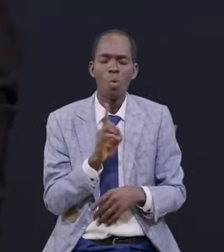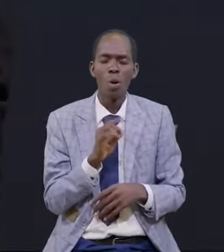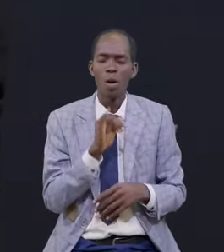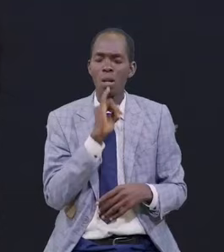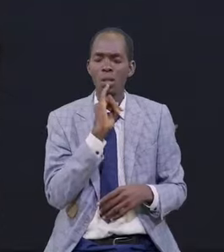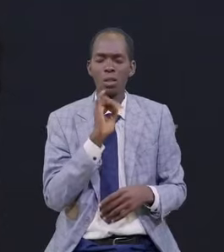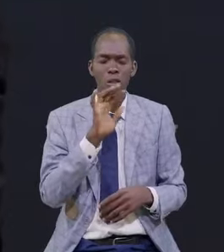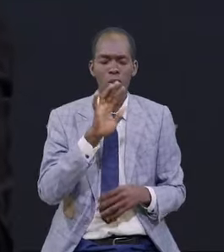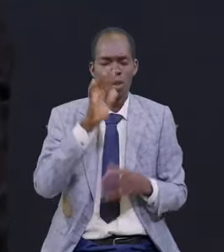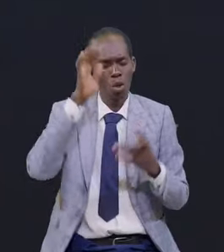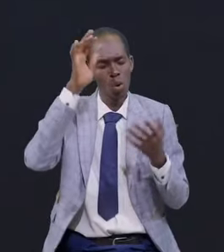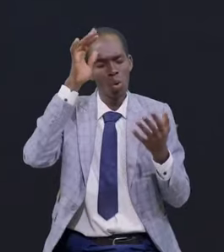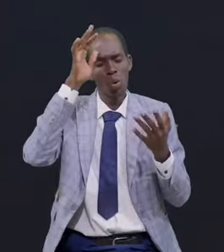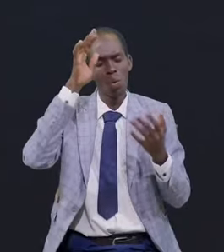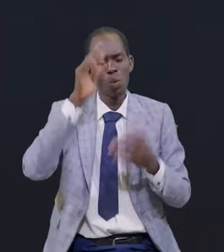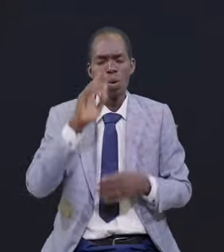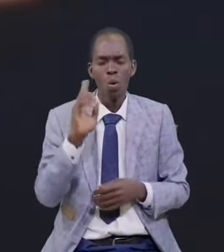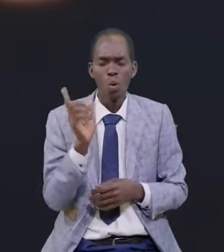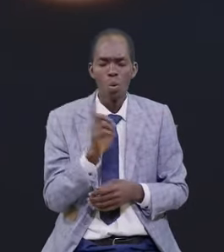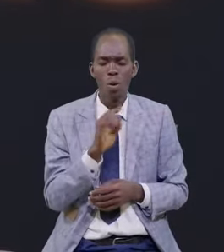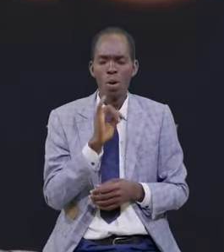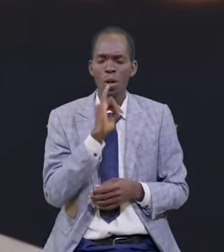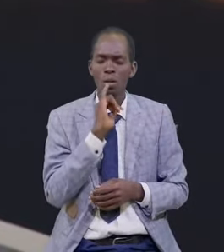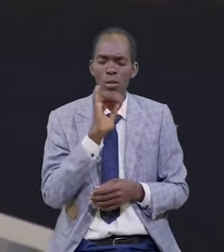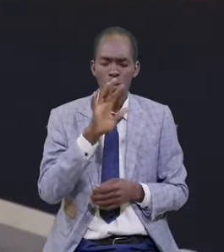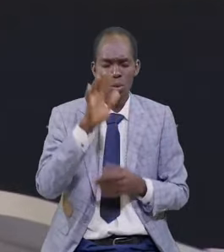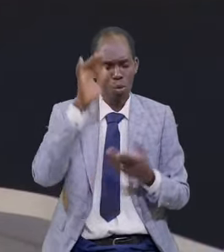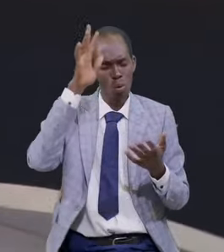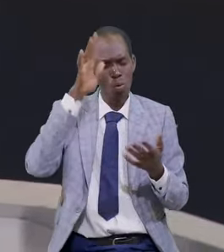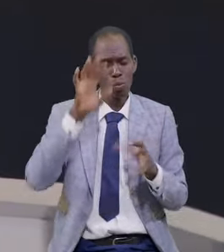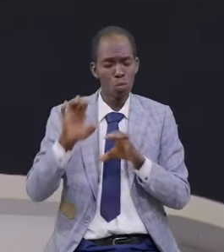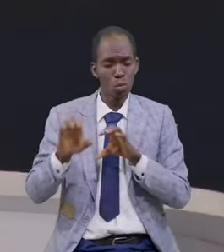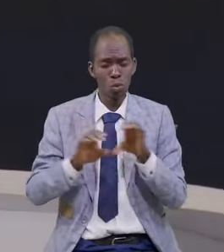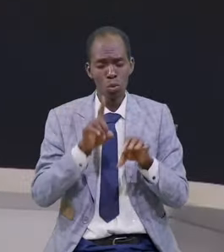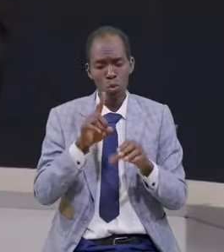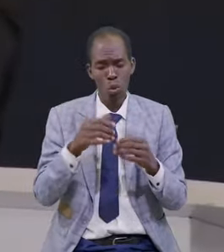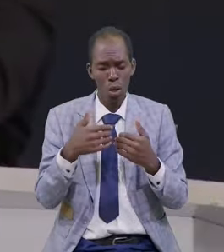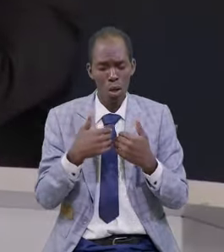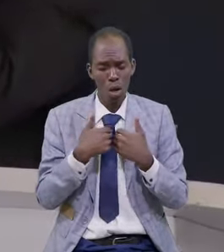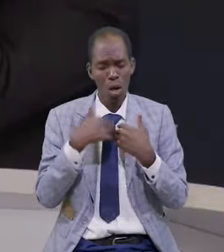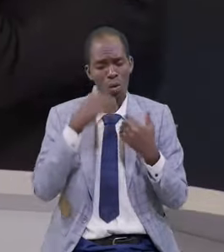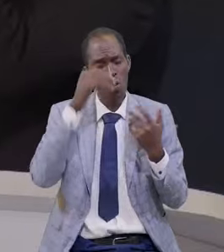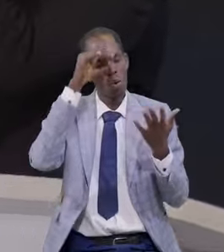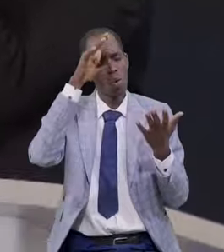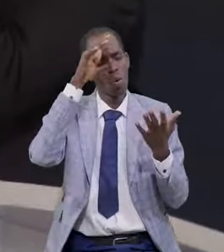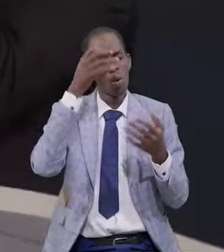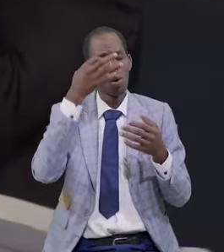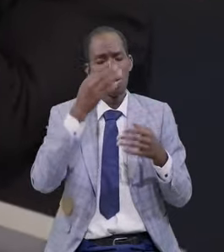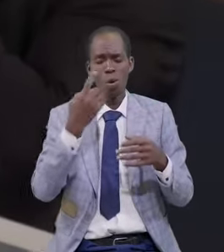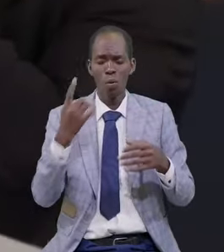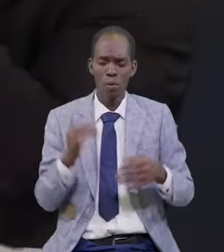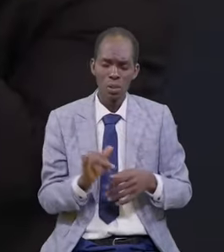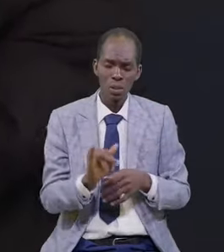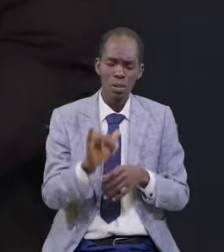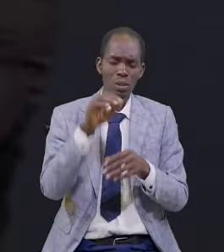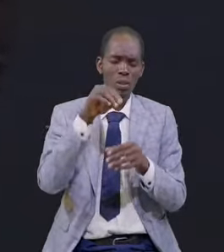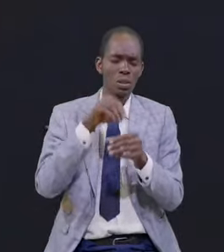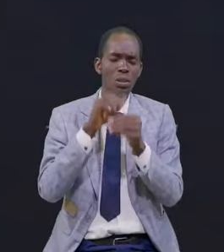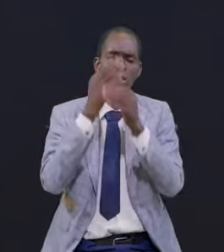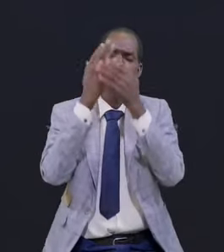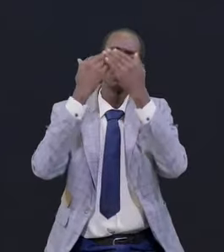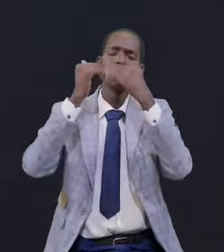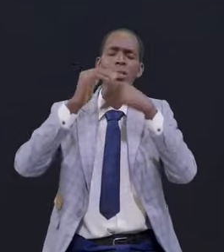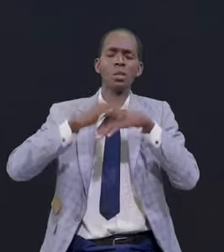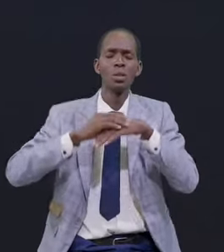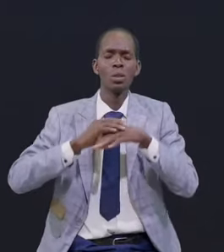is your hope do you have hope of etern in heaven do you have hope of his coming back